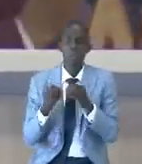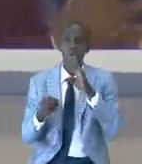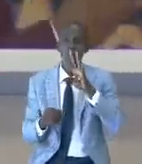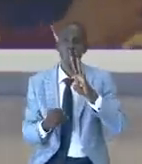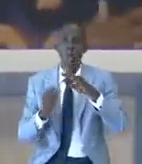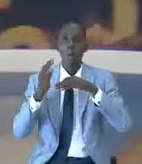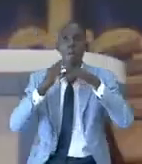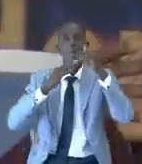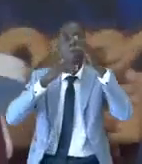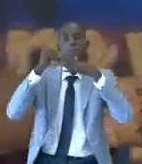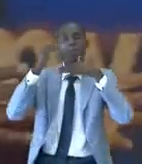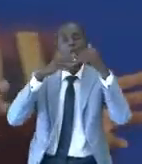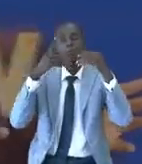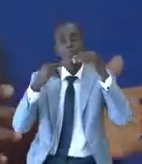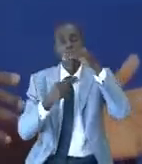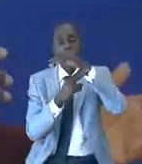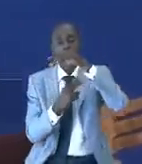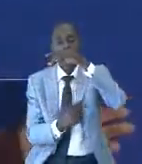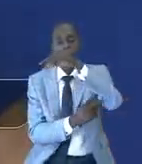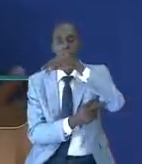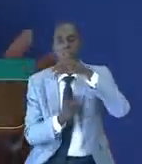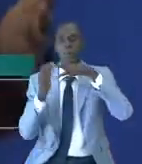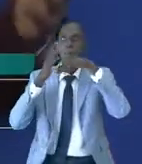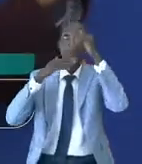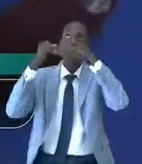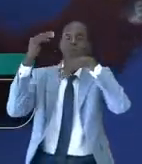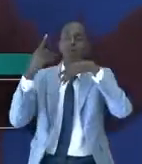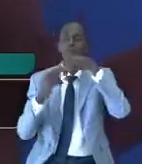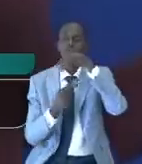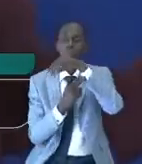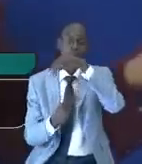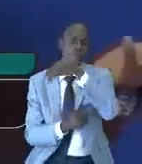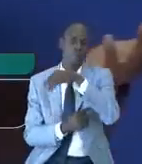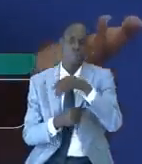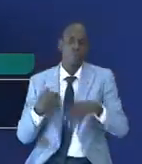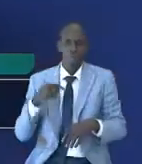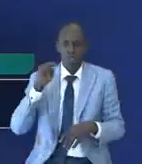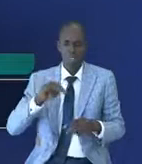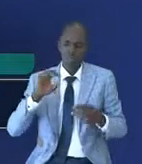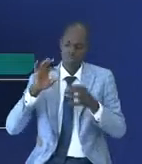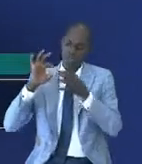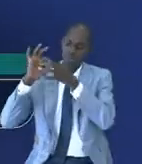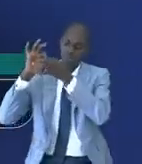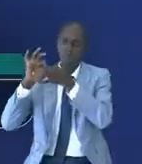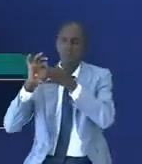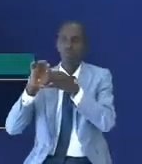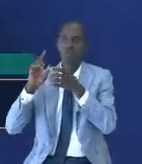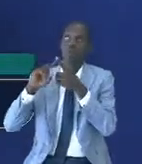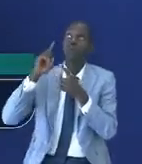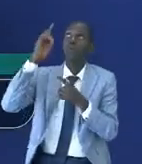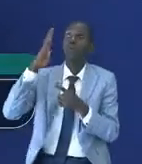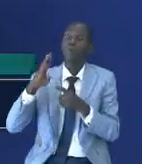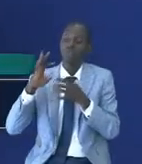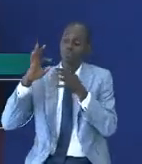build the bridge. Build the bridge. We need connection. The connection to God